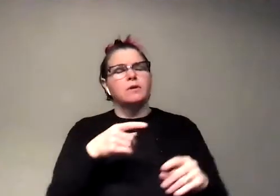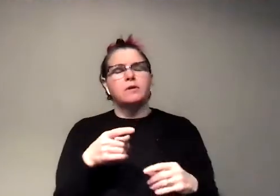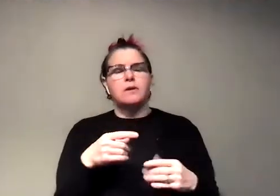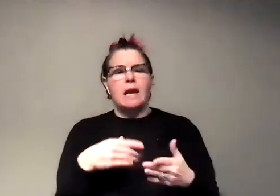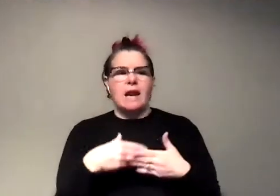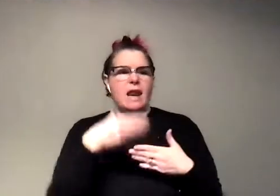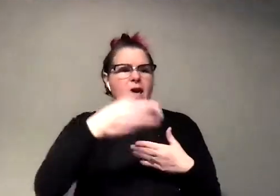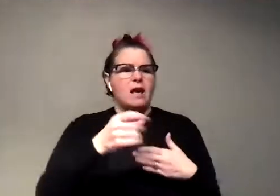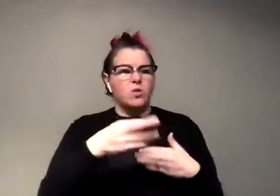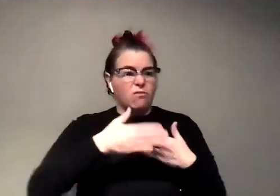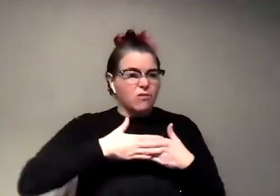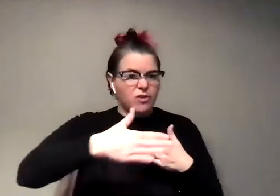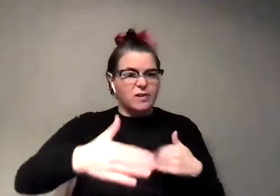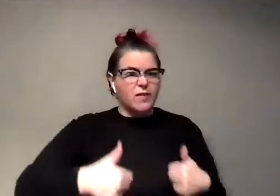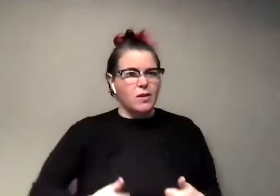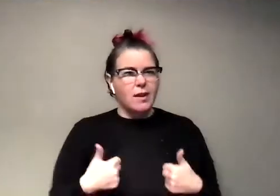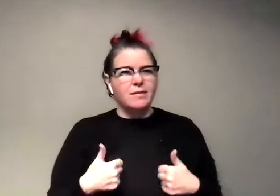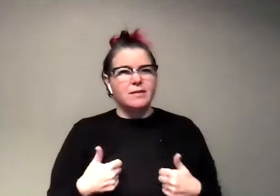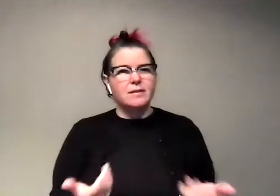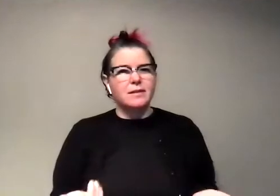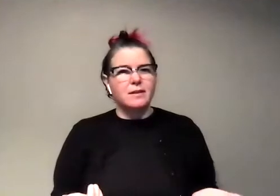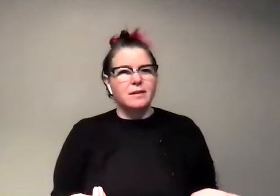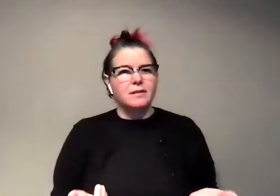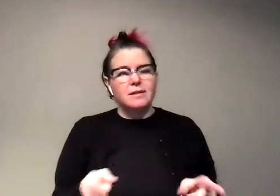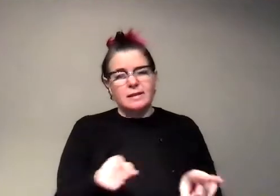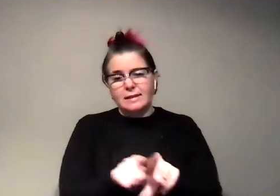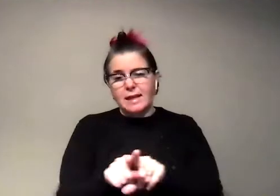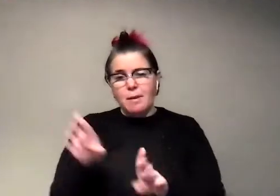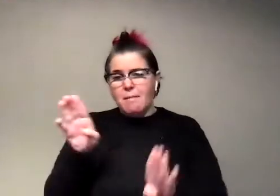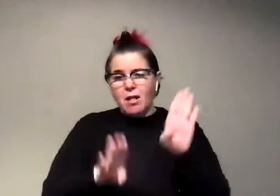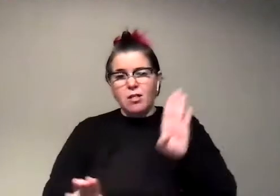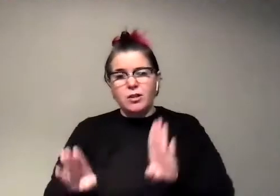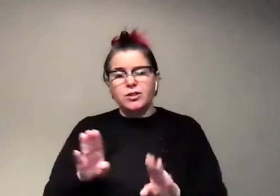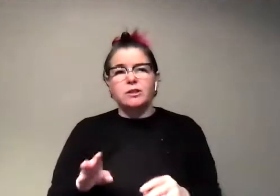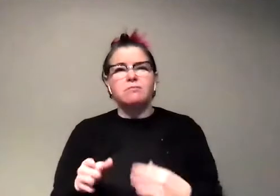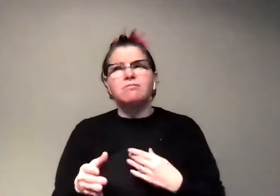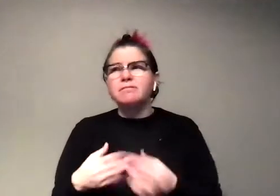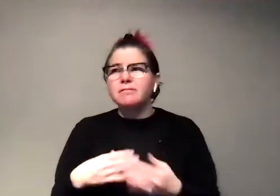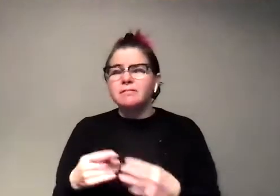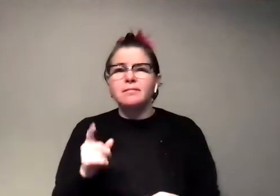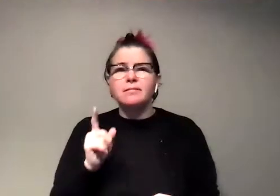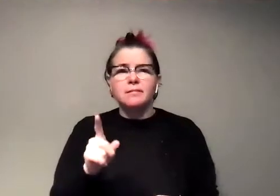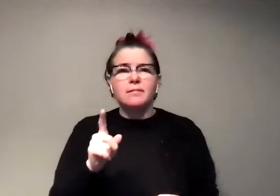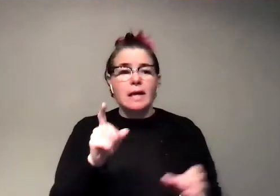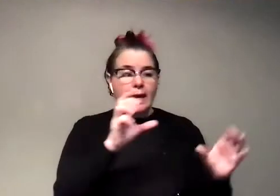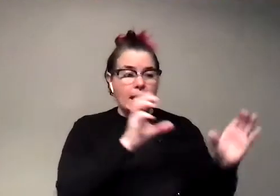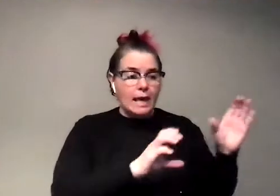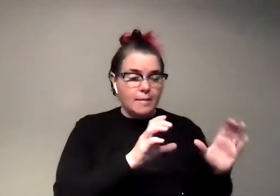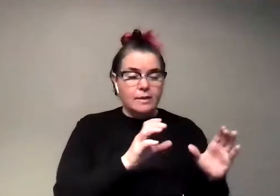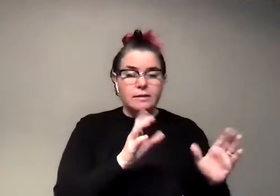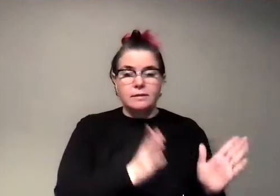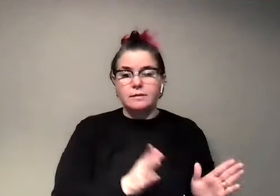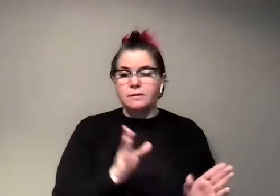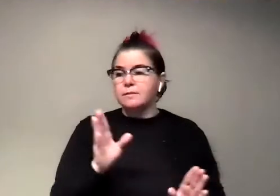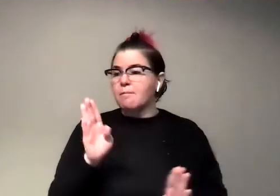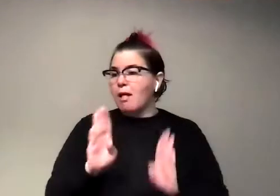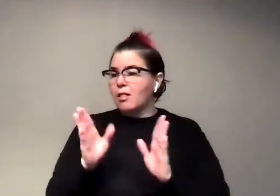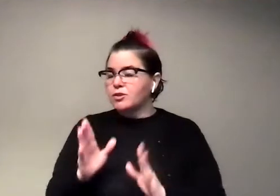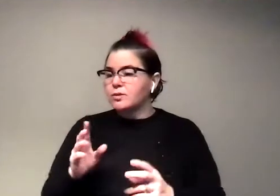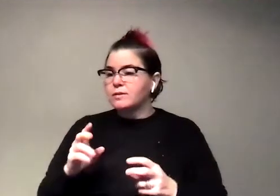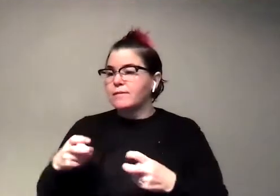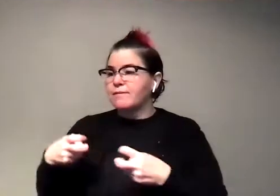their whole lives. And this is also true in biology. Like whether you're going to be a chemist or a biologist or a physicist,